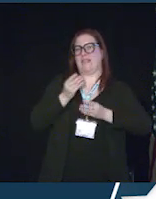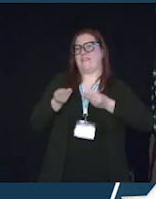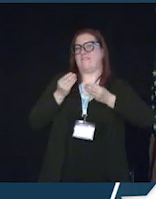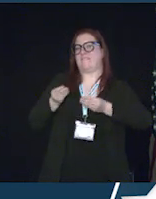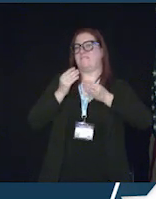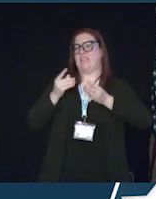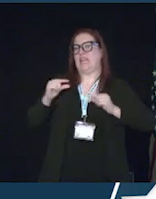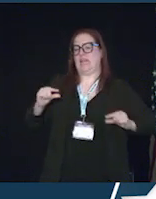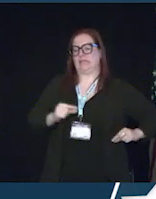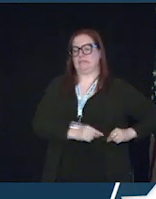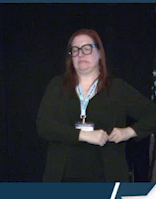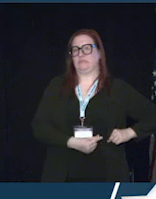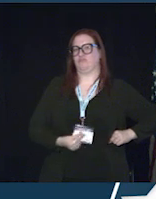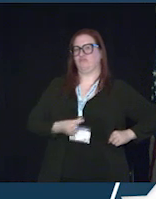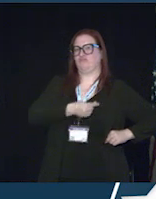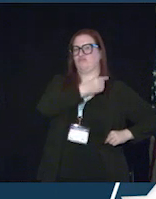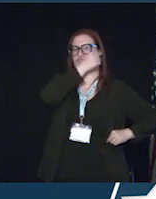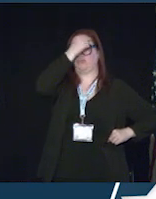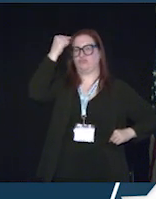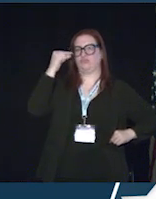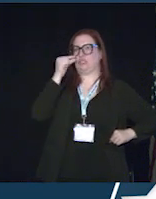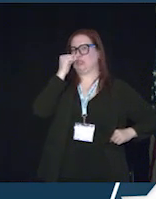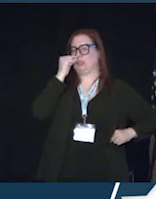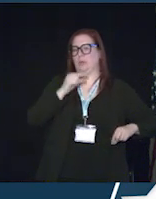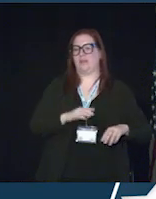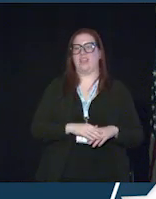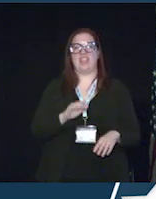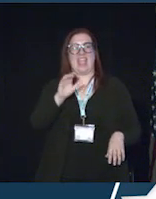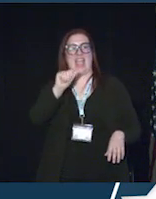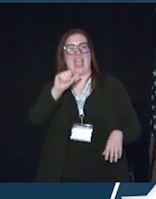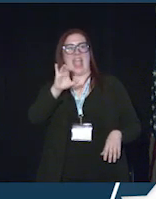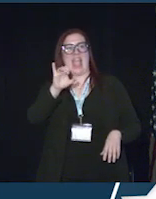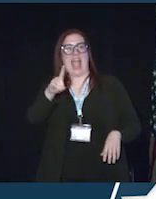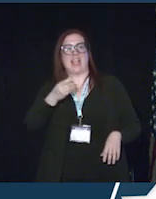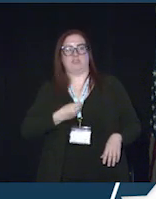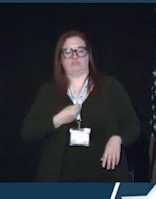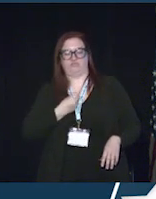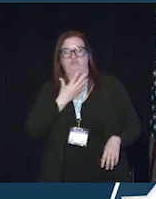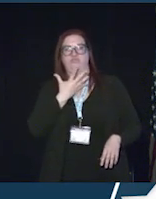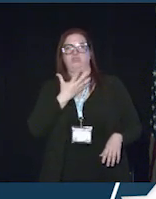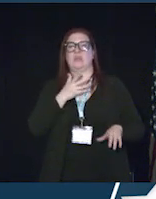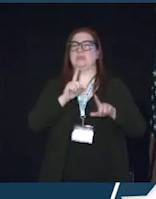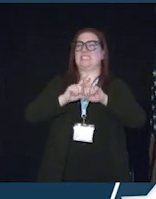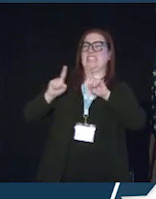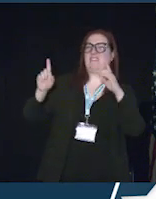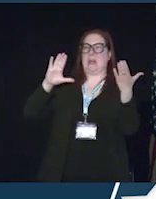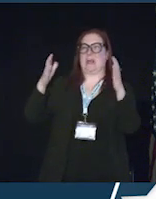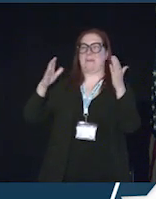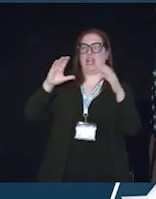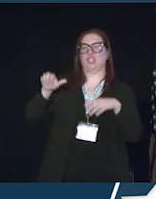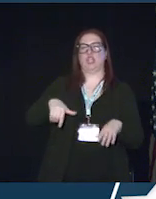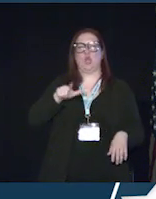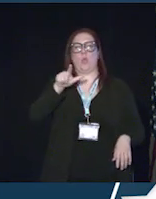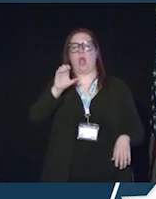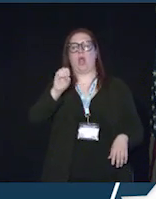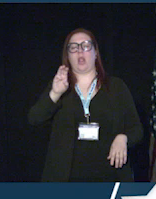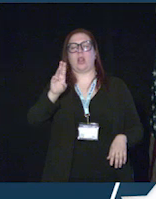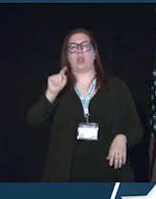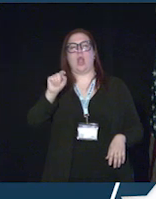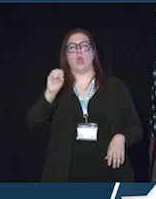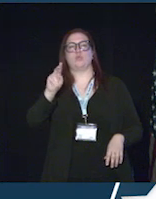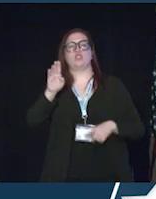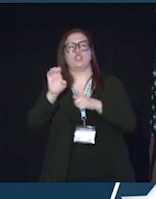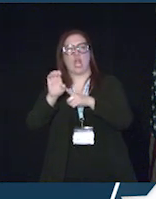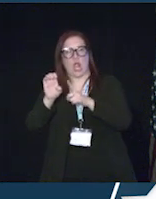And acid reflux was different compared to low tone. I think low tone is different compared